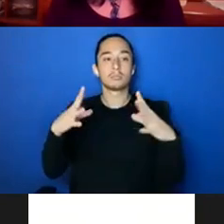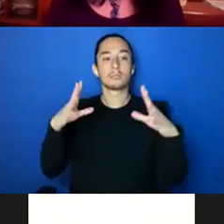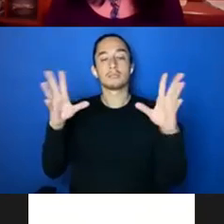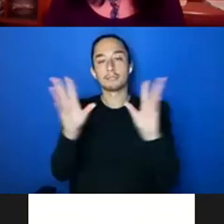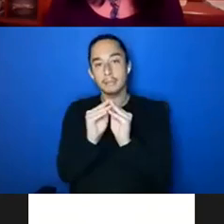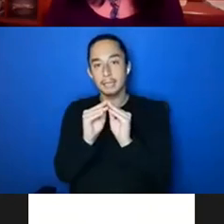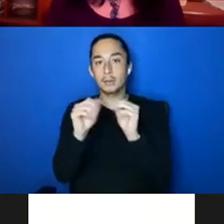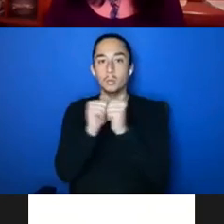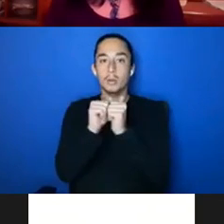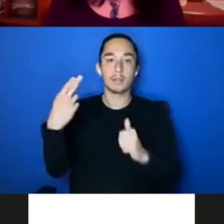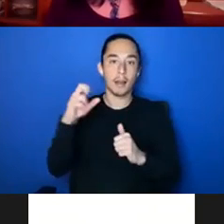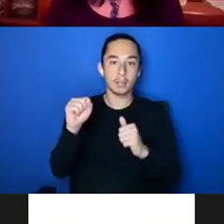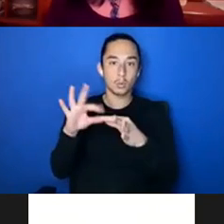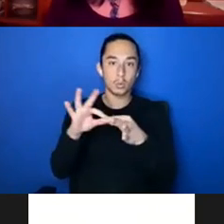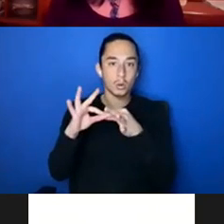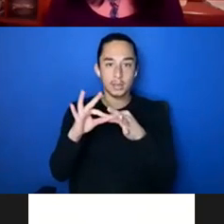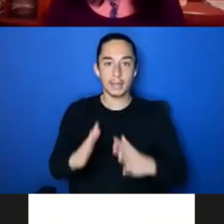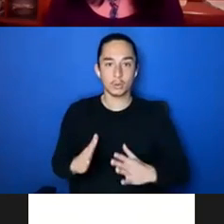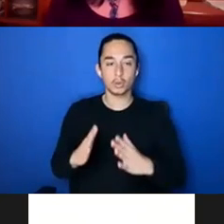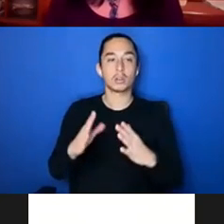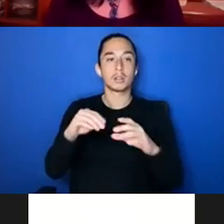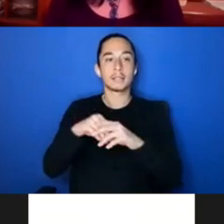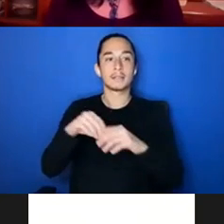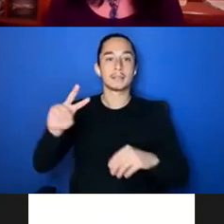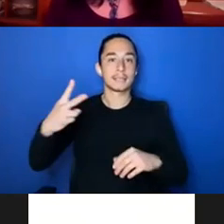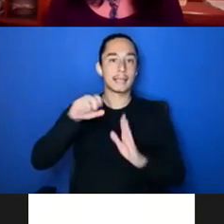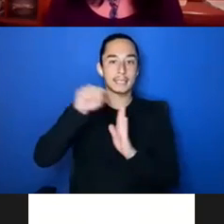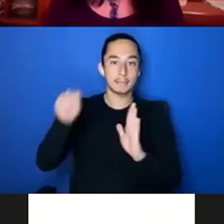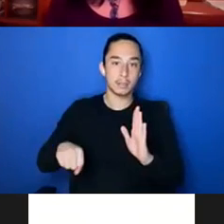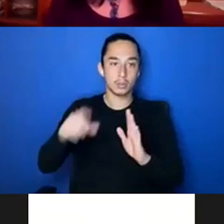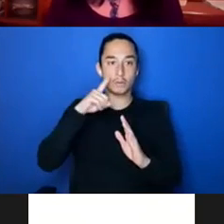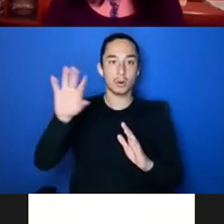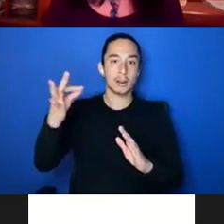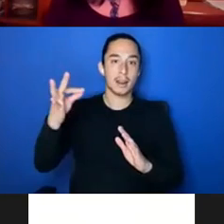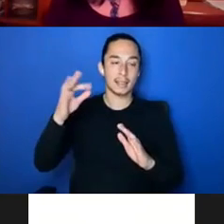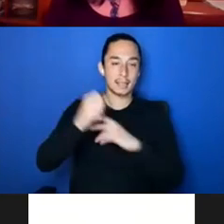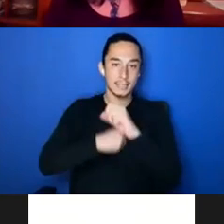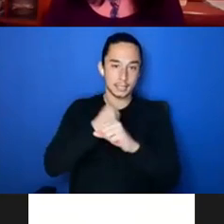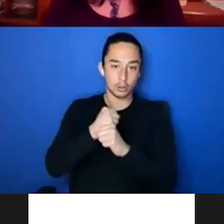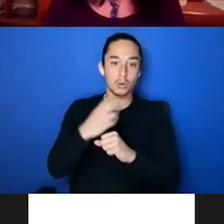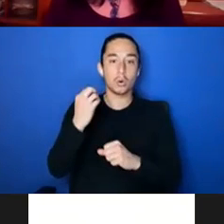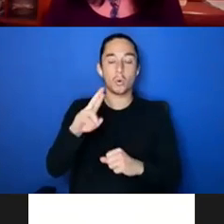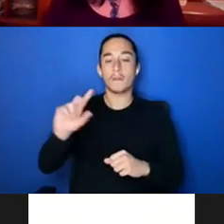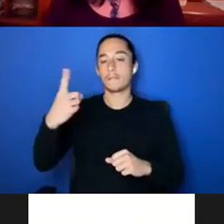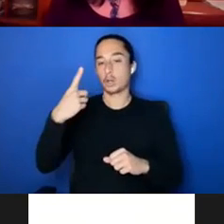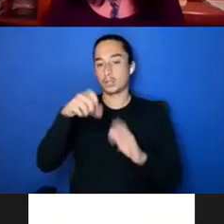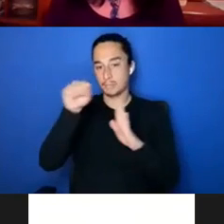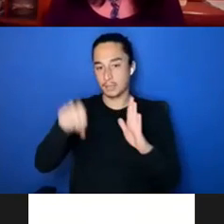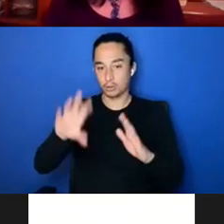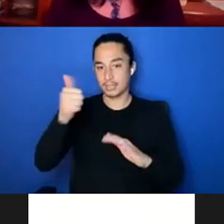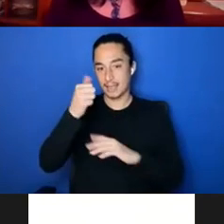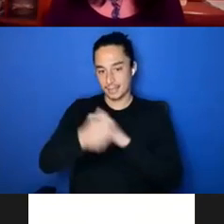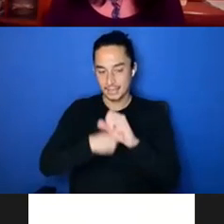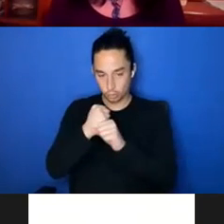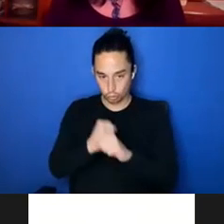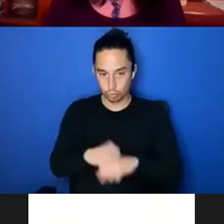coordinator in the second semester of their grade 9 year or the first semester of their grade 10 year, so that we can